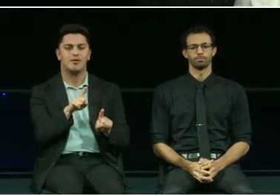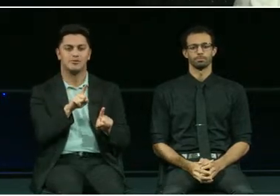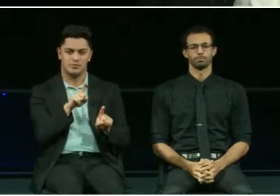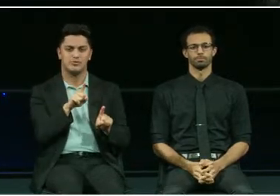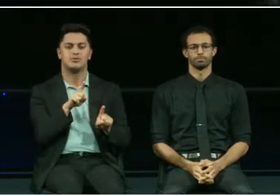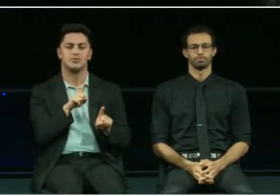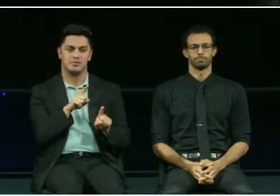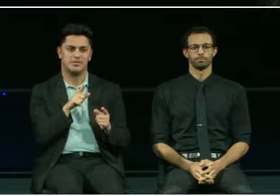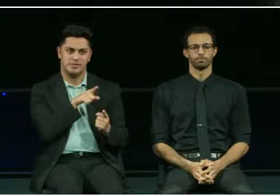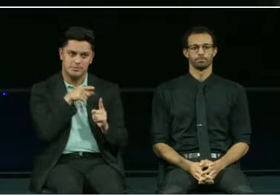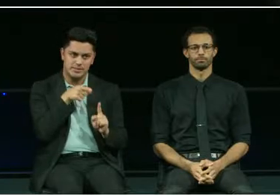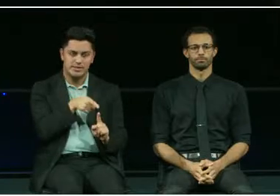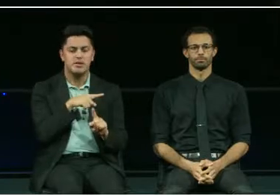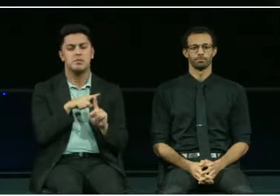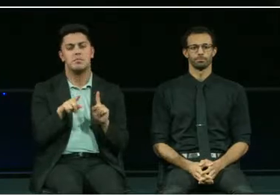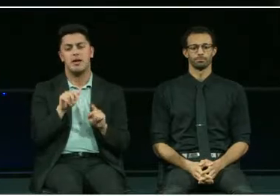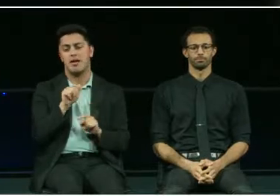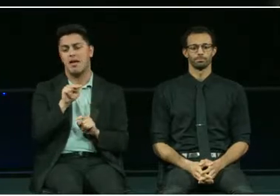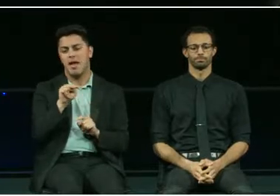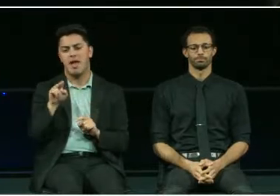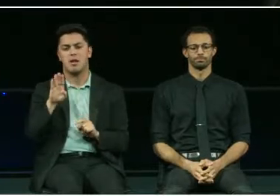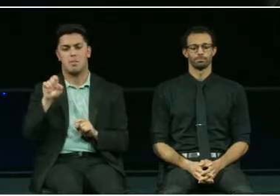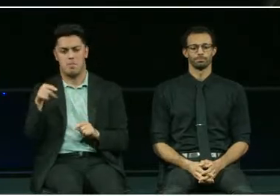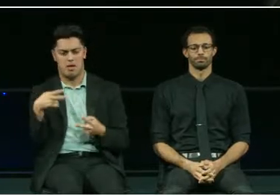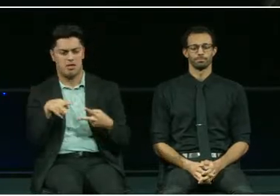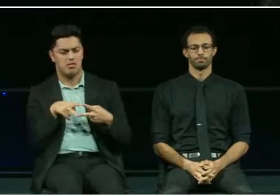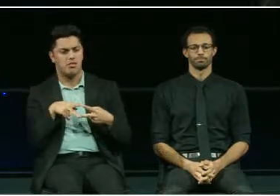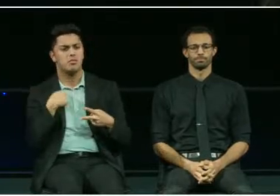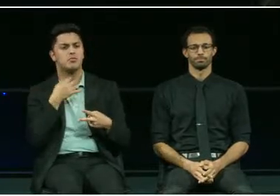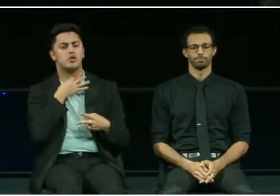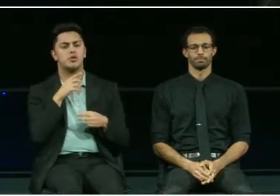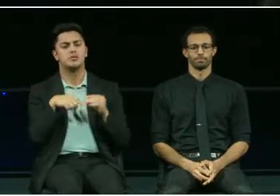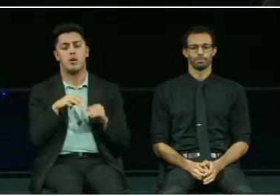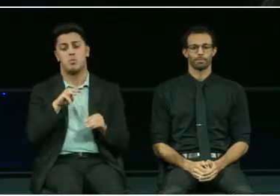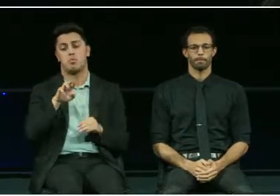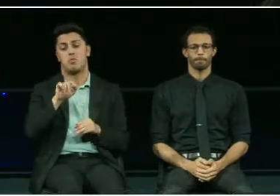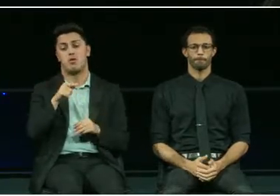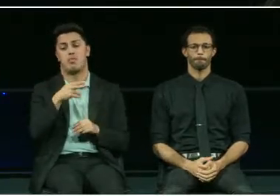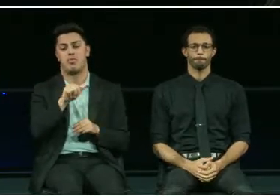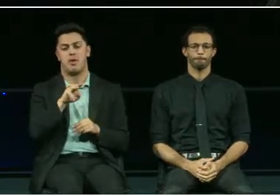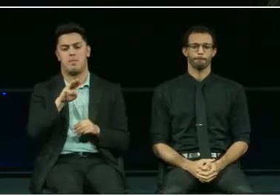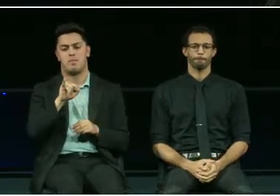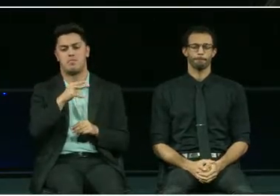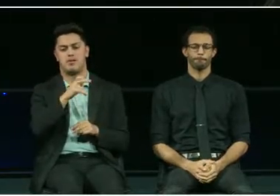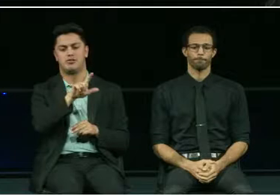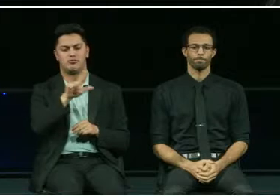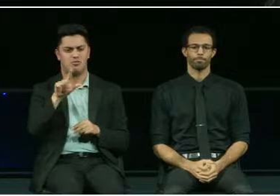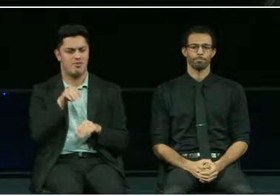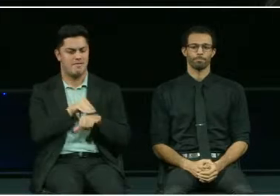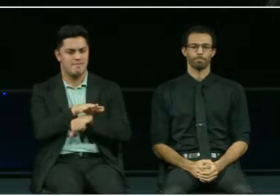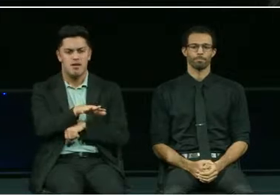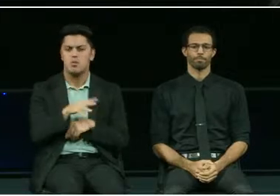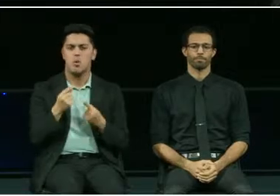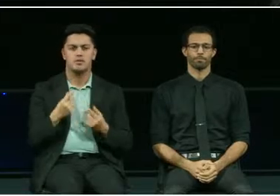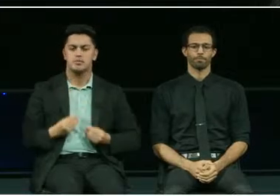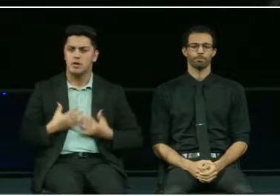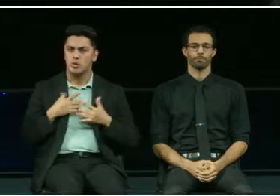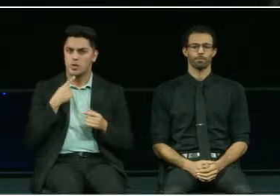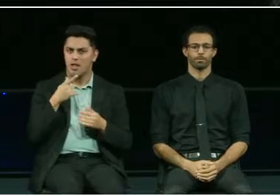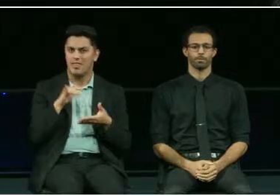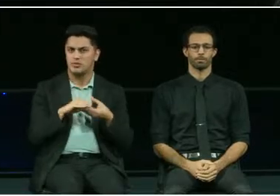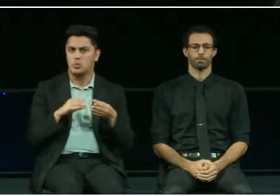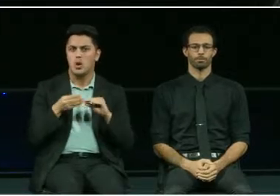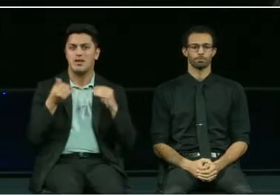specific. But Anne and Beth, I would love to hear about the Martha Mitchell effect and really what inspired you to tell the story